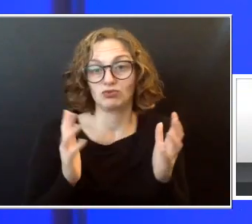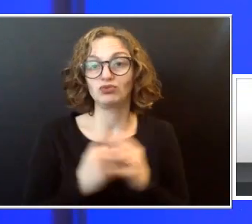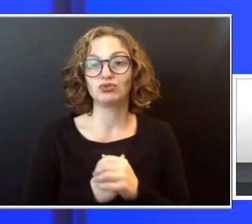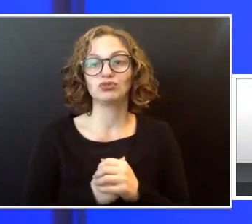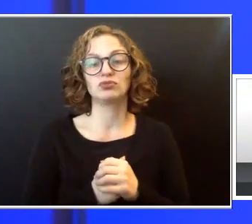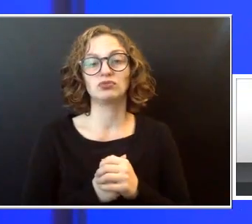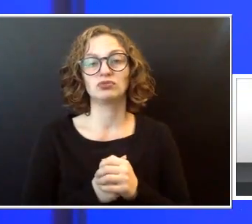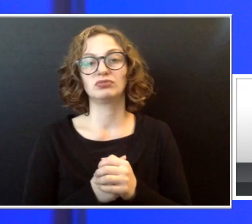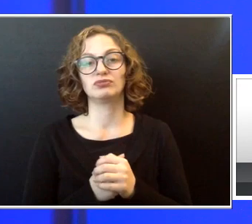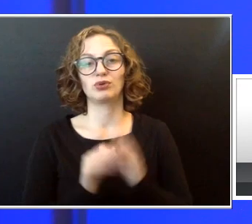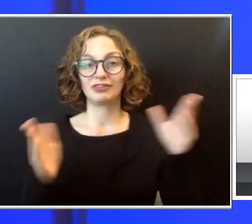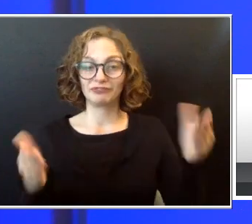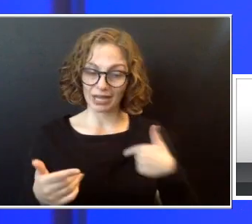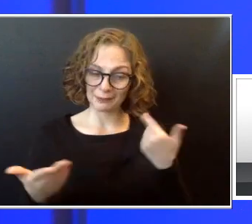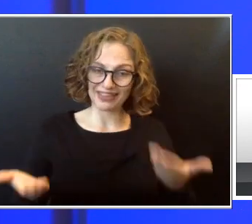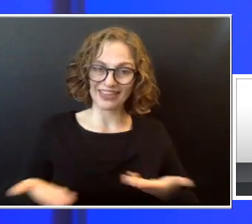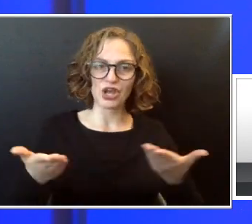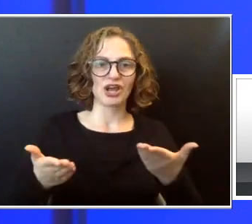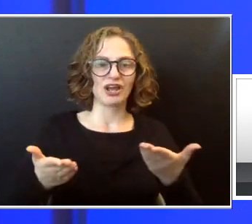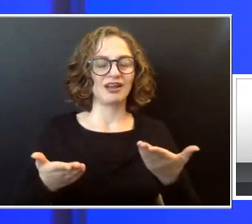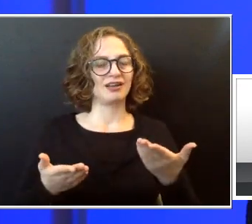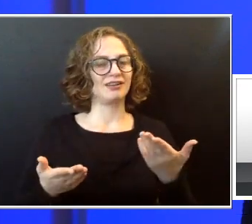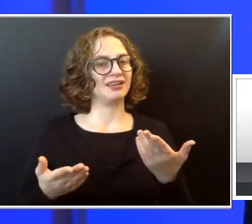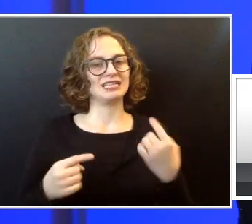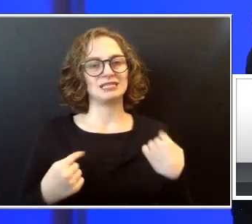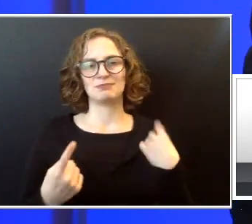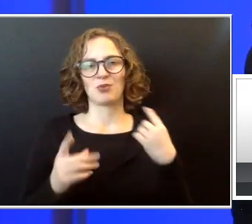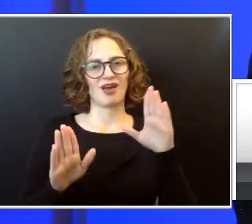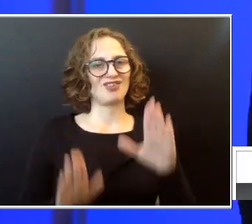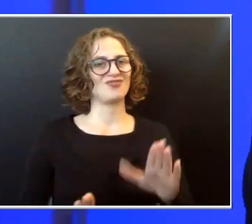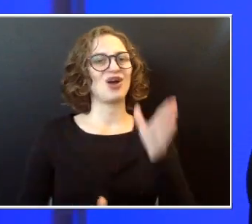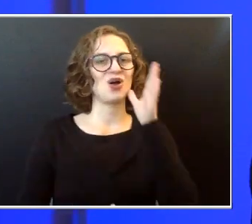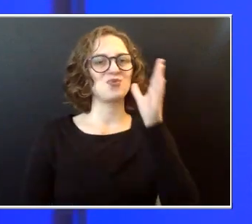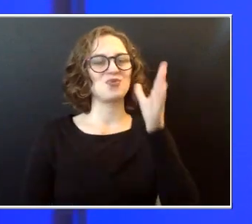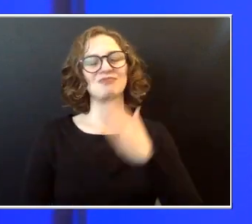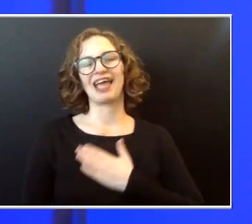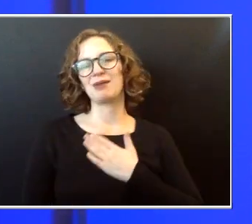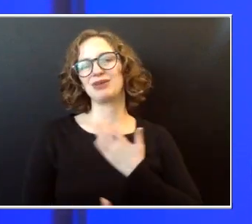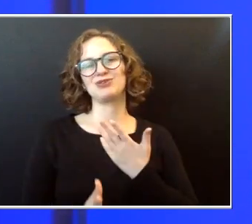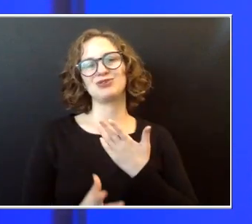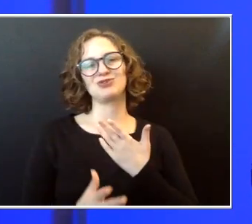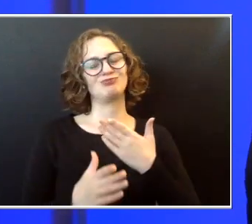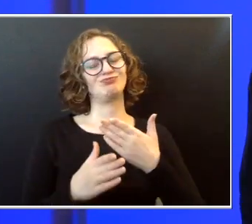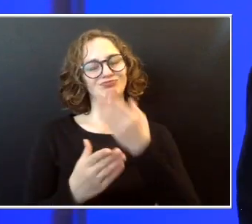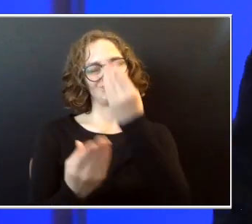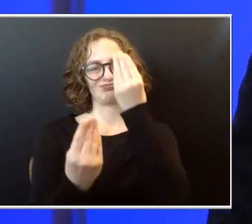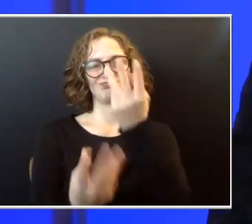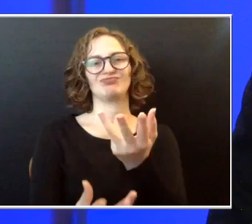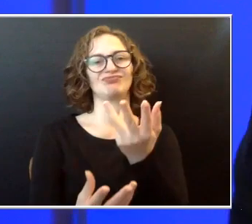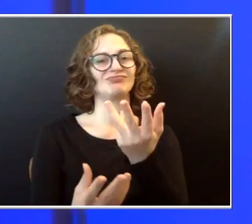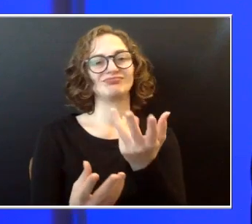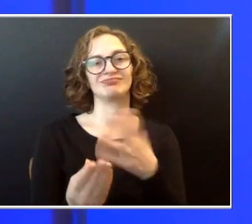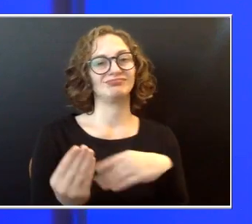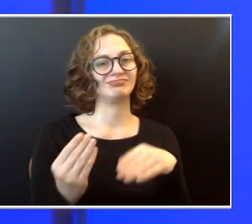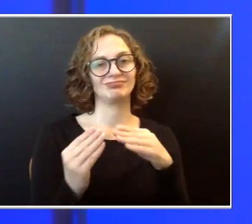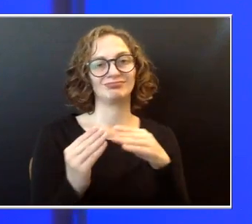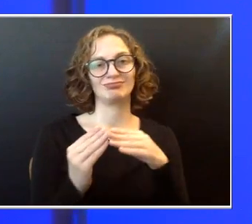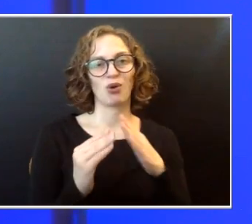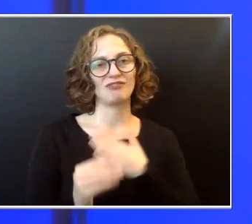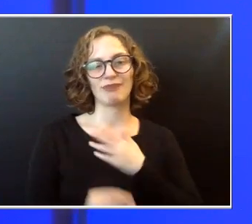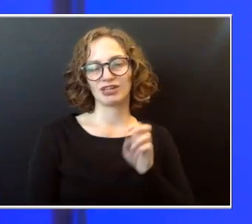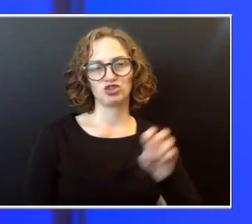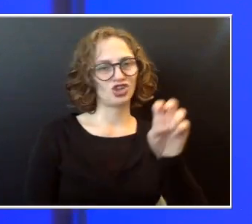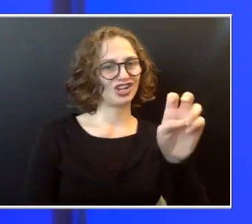and it's been wonderful. And I'd be happy to, share any more of this journey that I